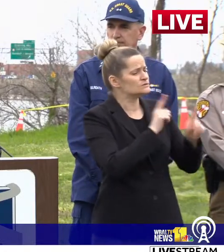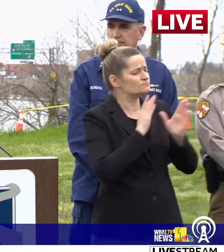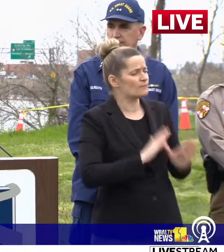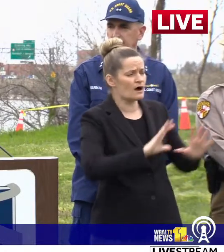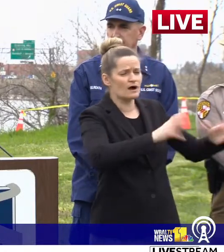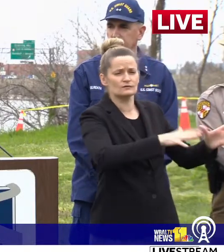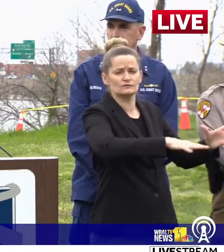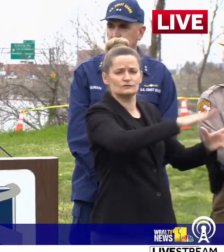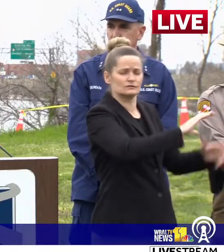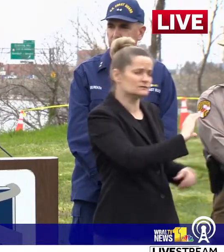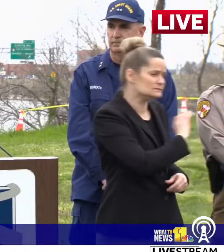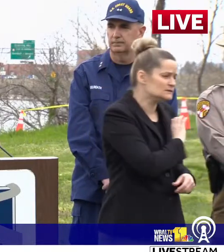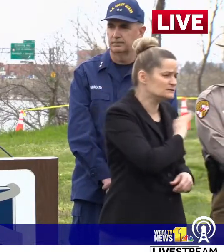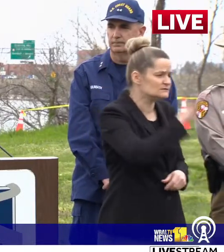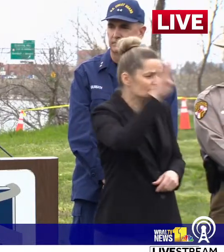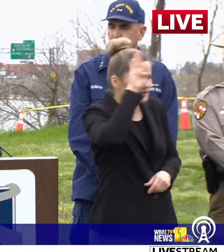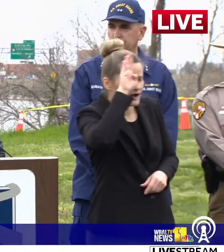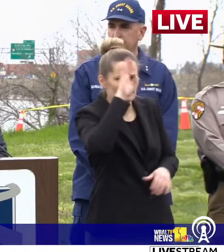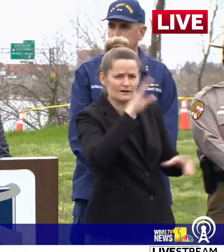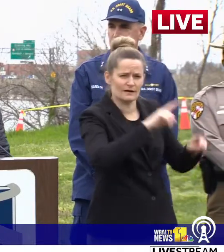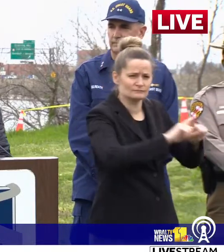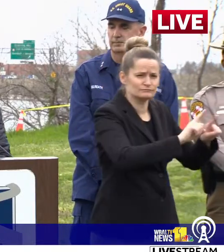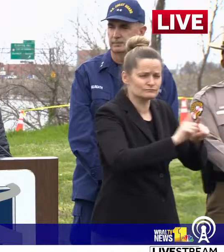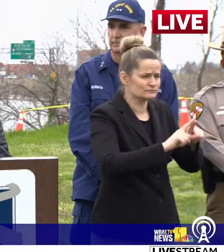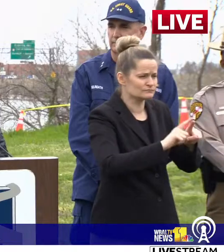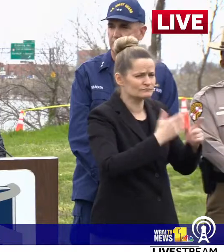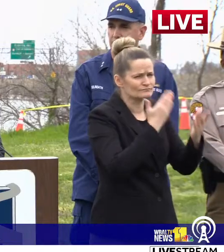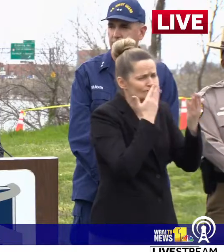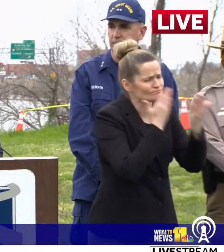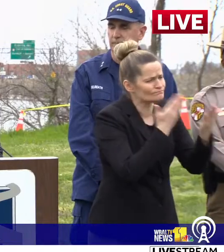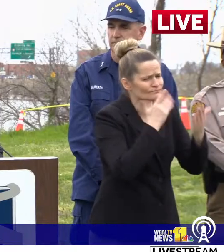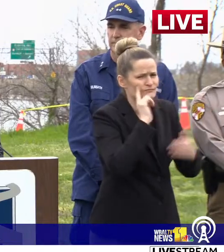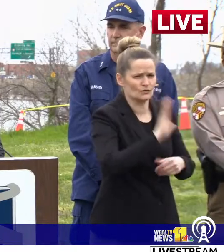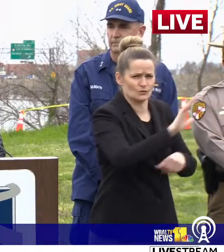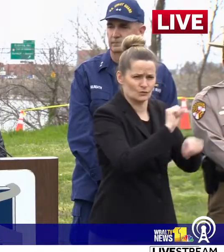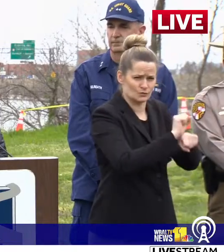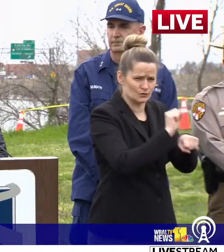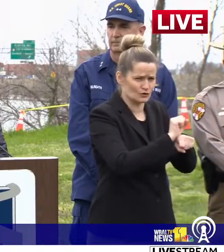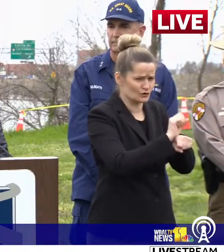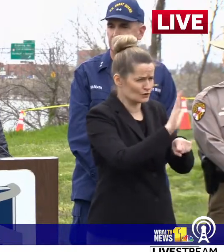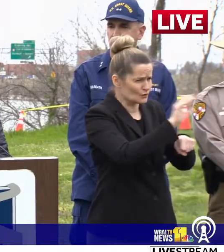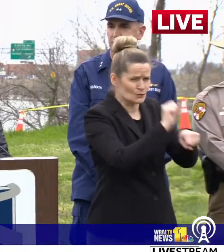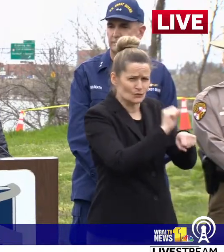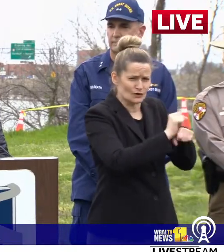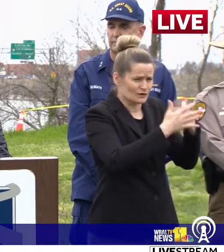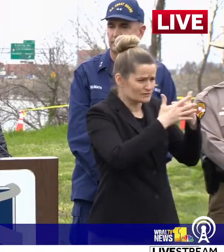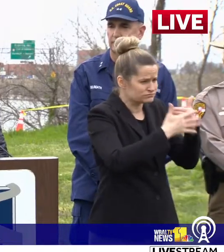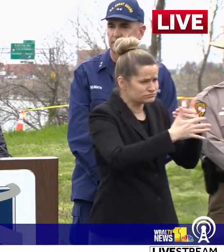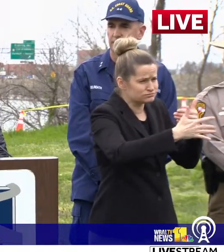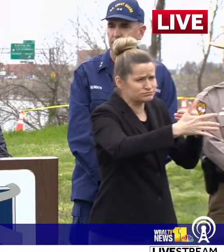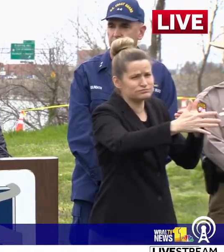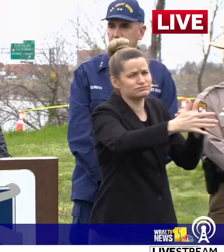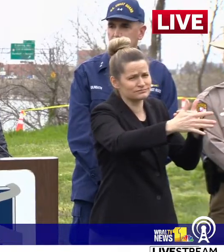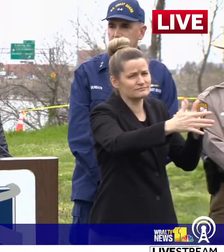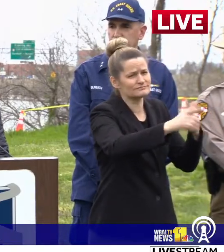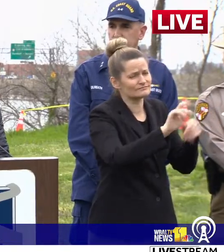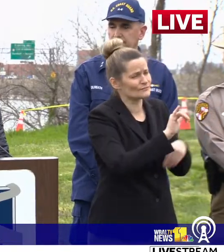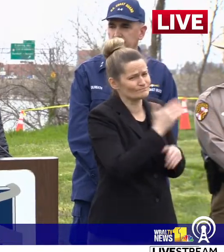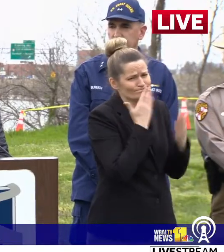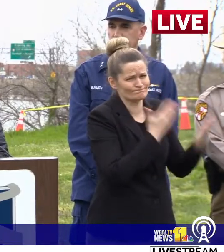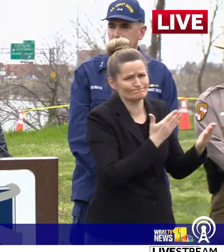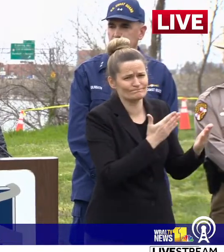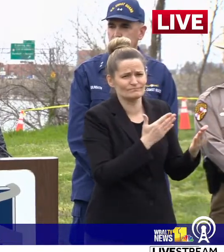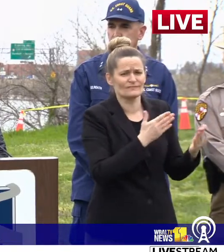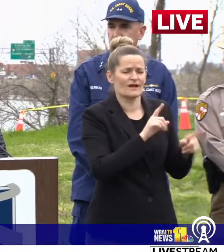not for just what you did at the moment of the crisis, but what you continue to do, and to the divers who are going